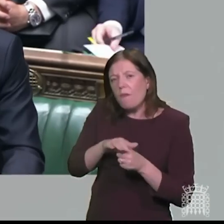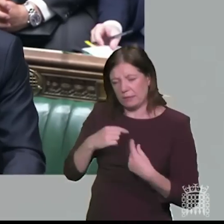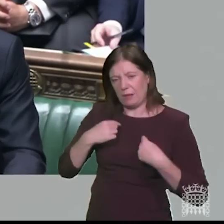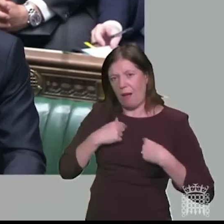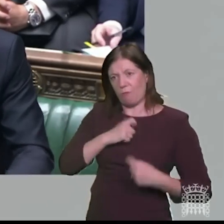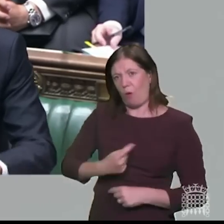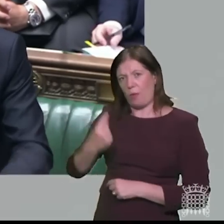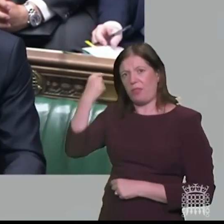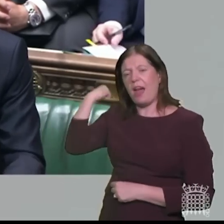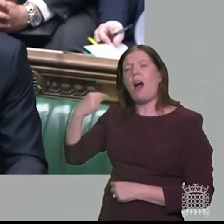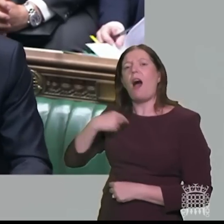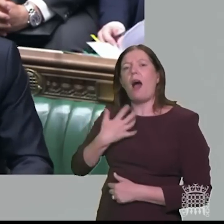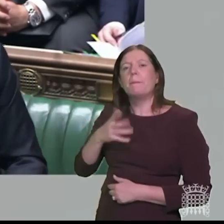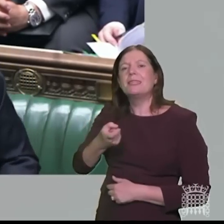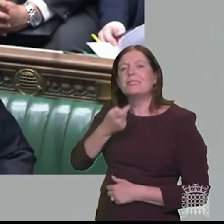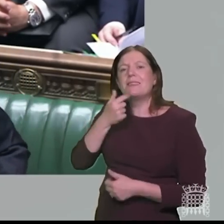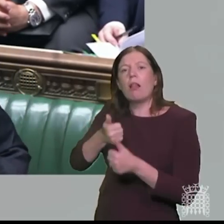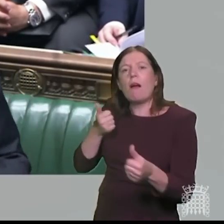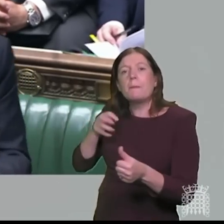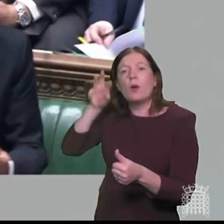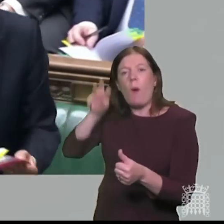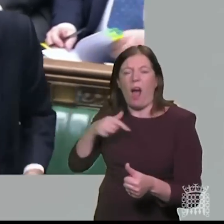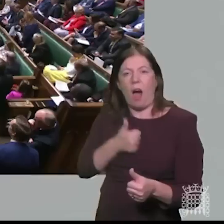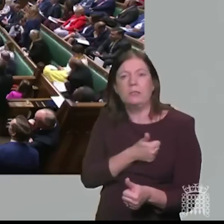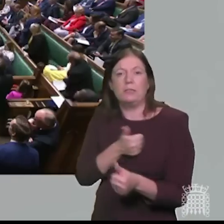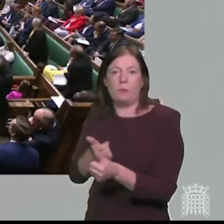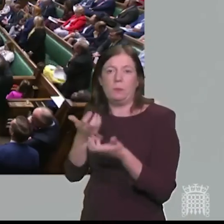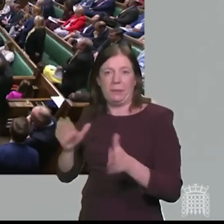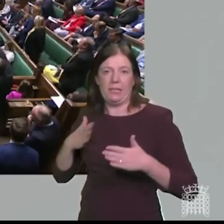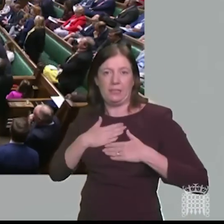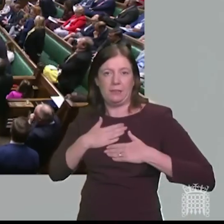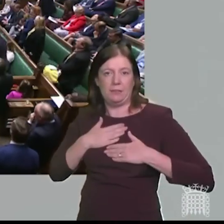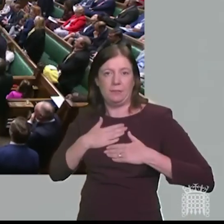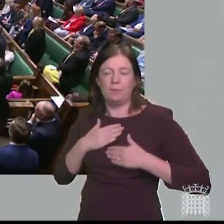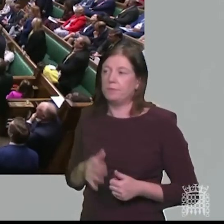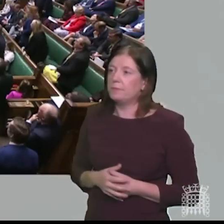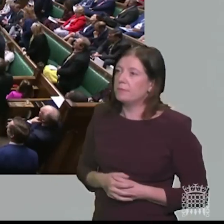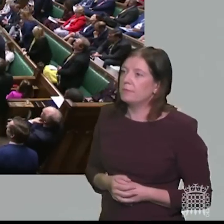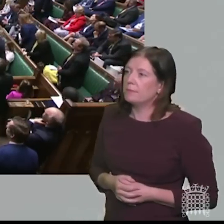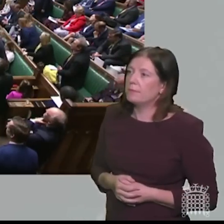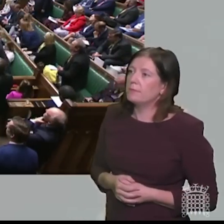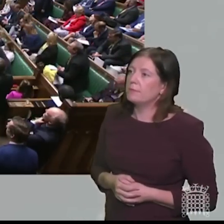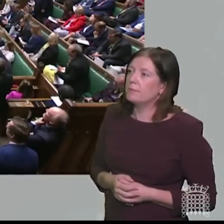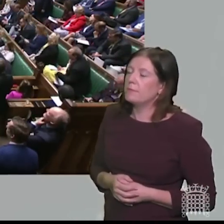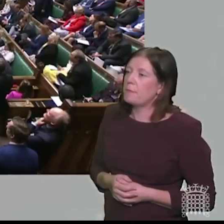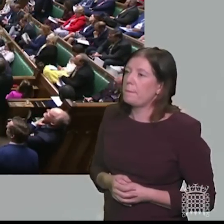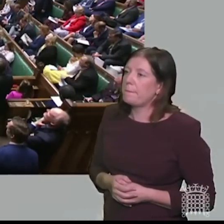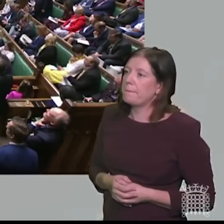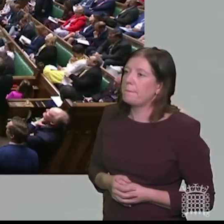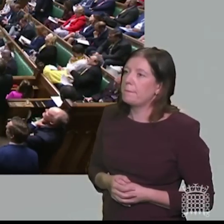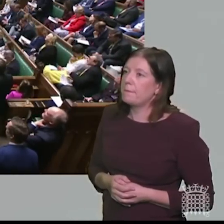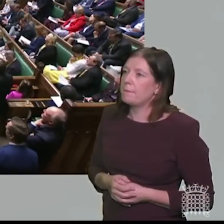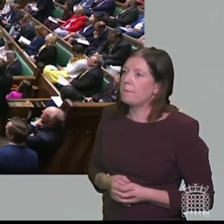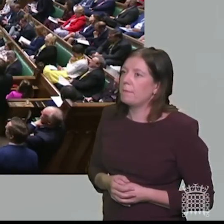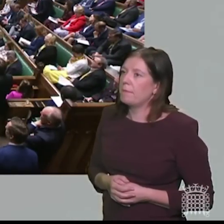support financially a steel company in Wales. Sir James Duddridge. Thank you, Mr. Speaker. Despite 5 years of